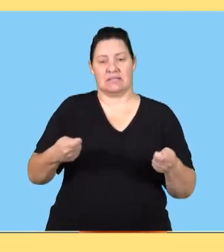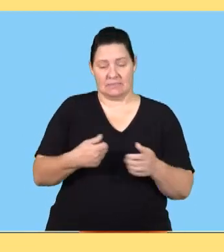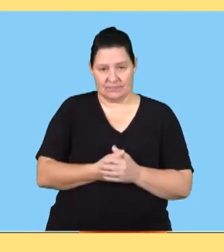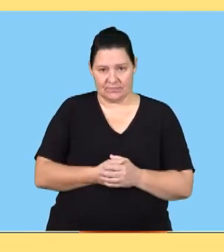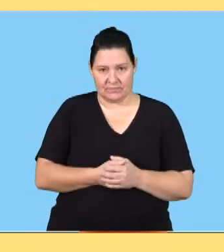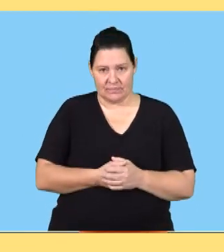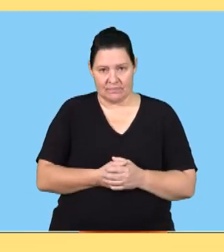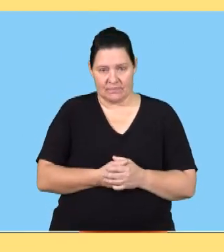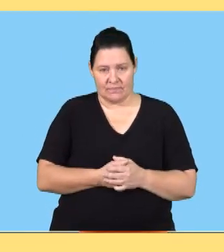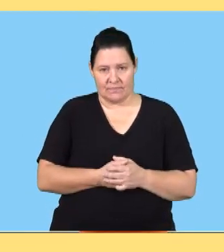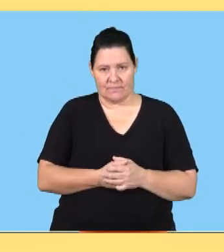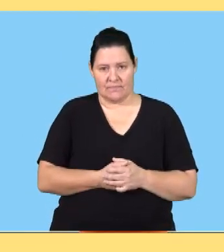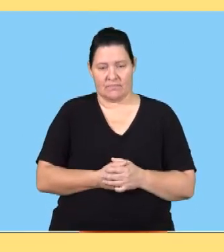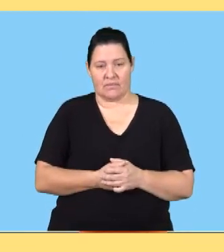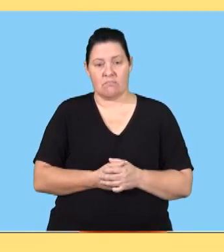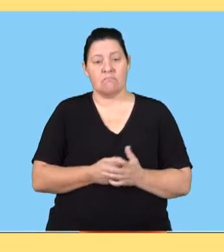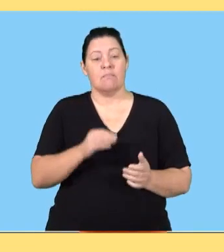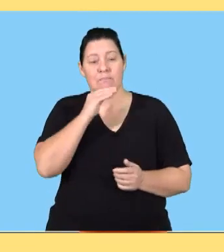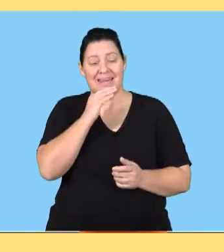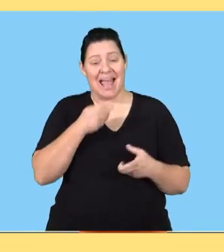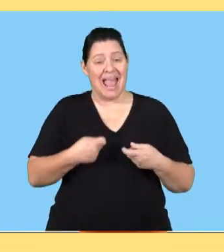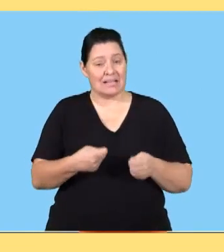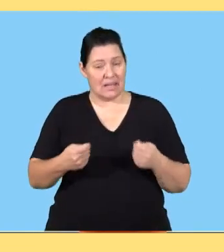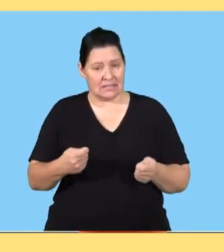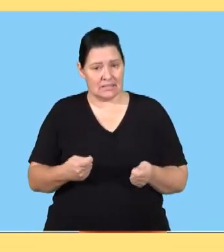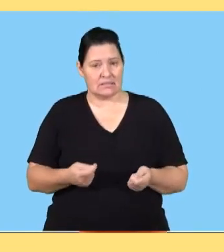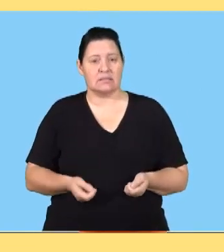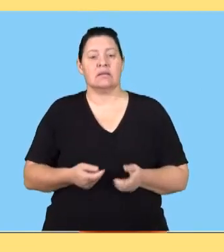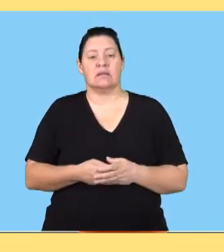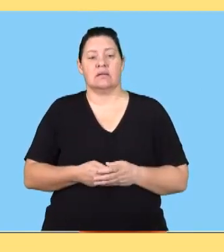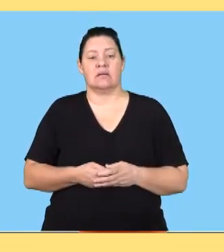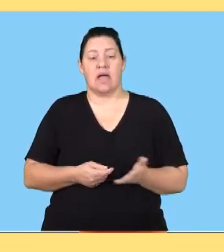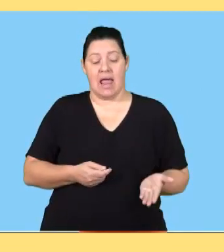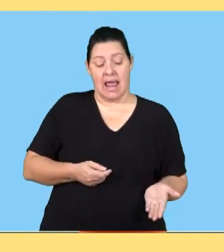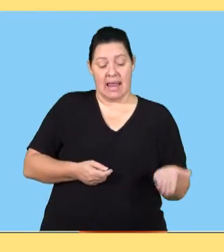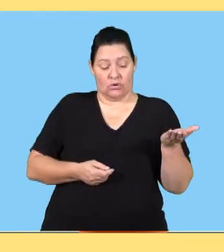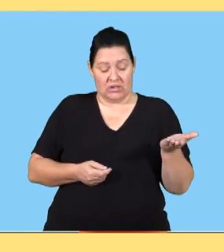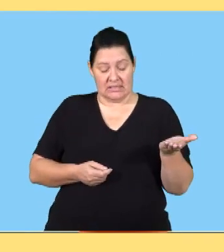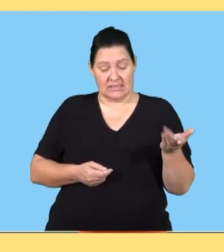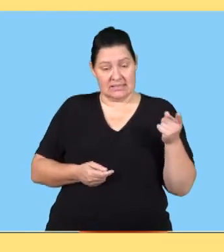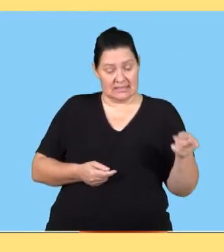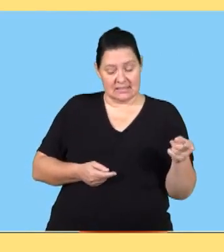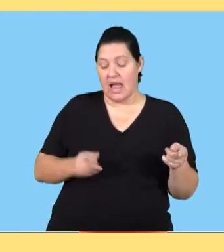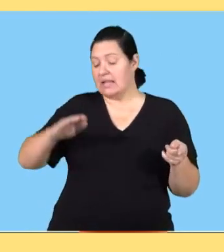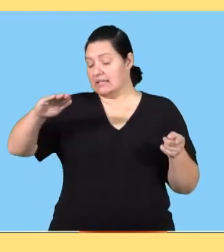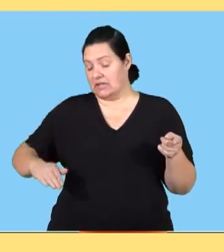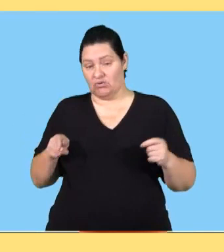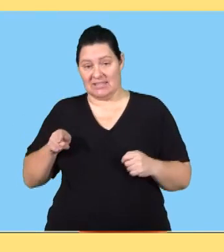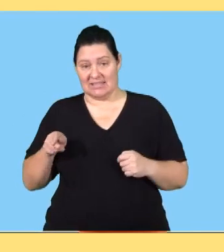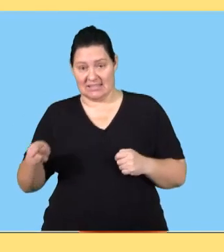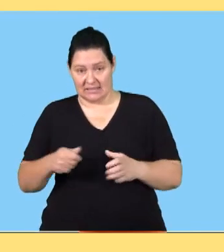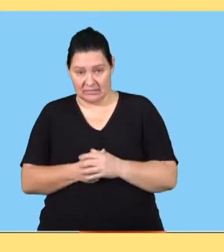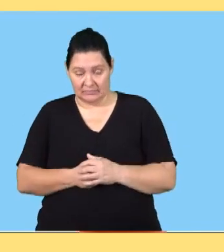expense account. This is an expense account. So in an expense account, it increases on the debit side and